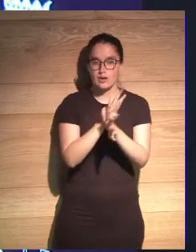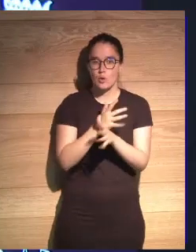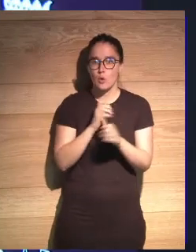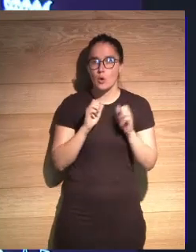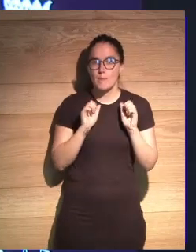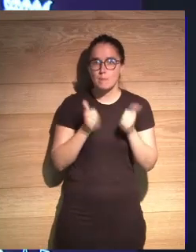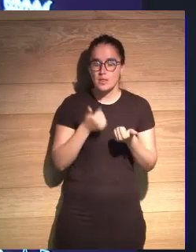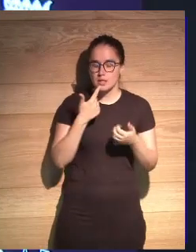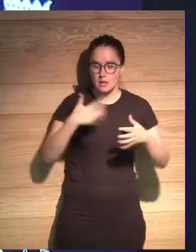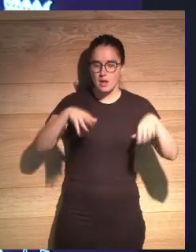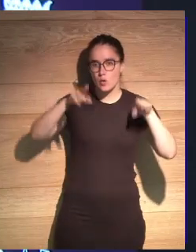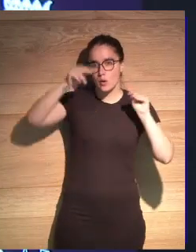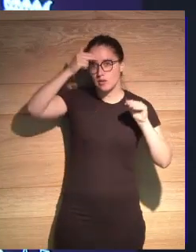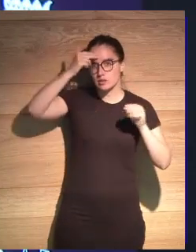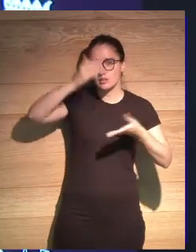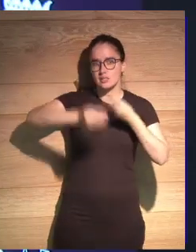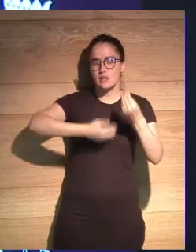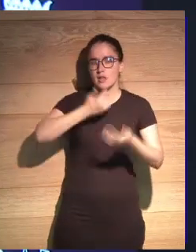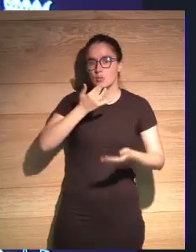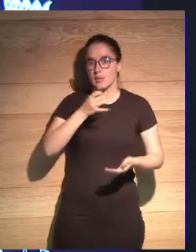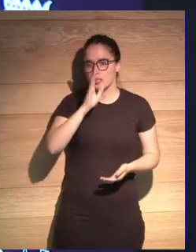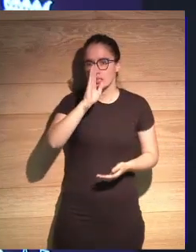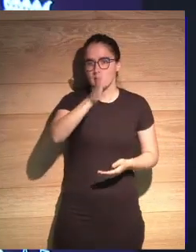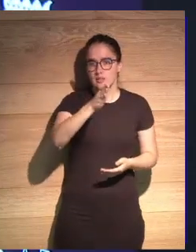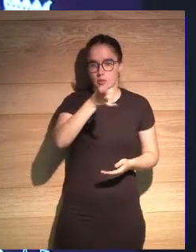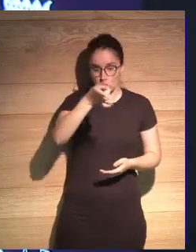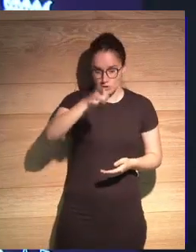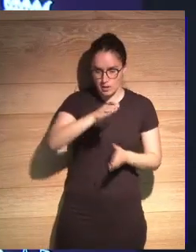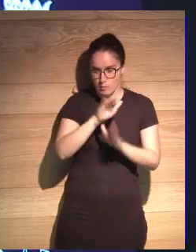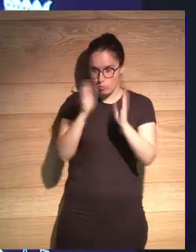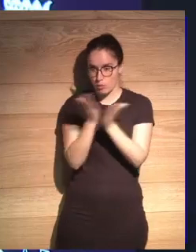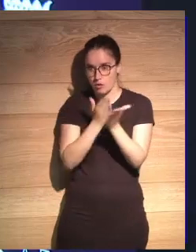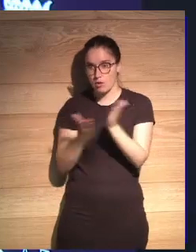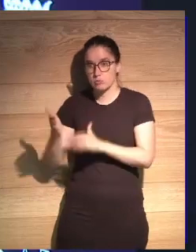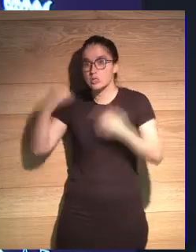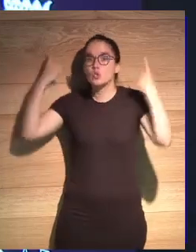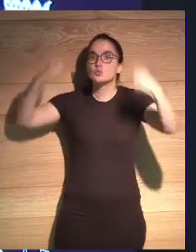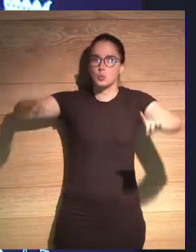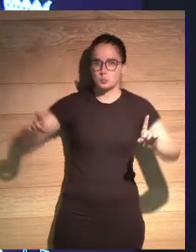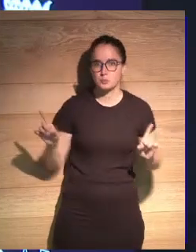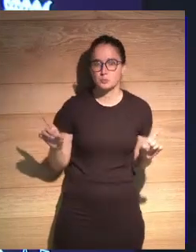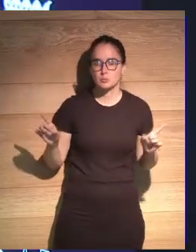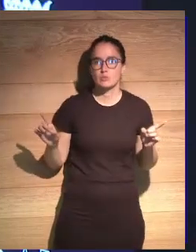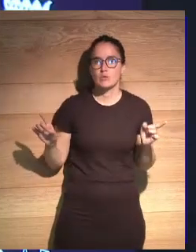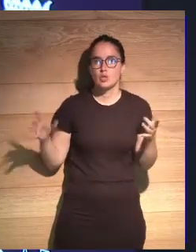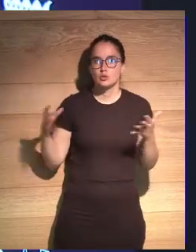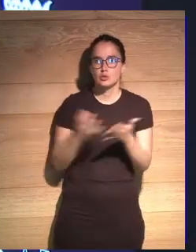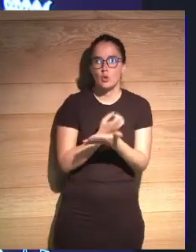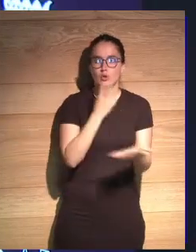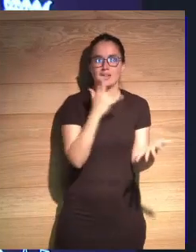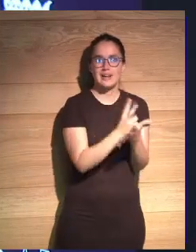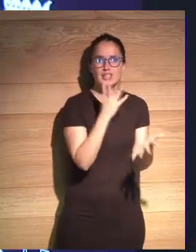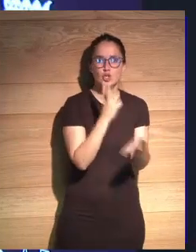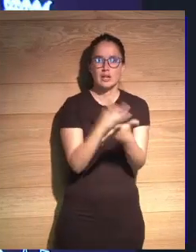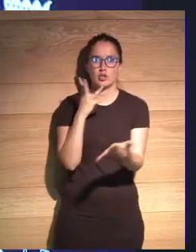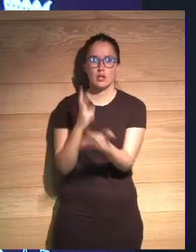indications. You start the game and they tell you, well, there's a castle, you have to do something, you cannot go this way, but you have all this